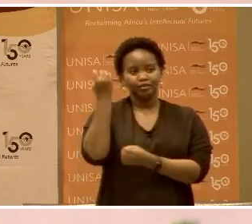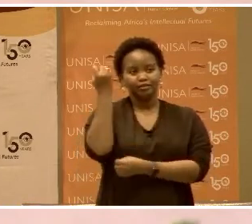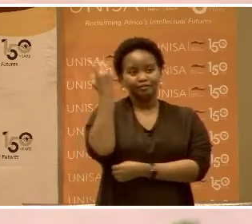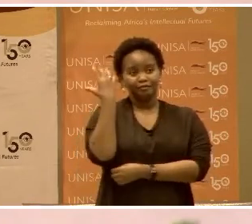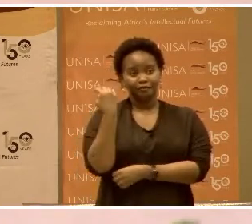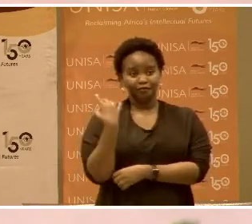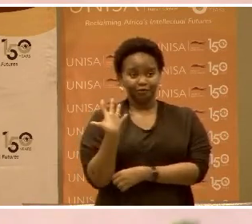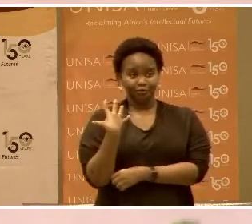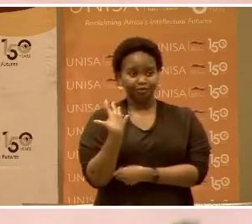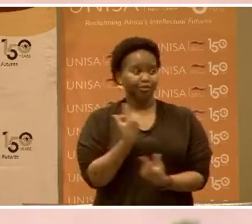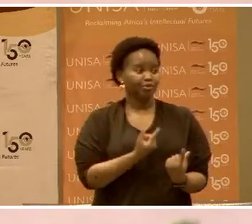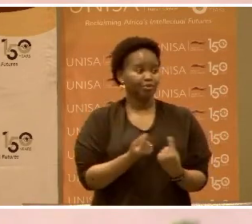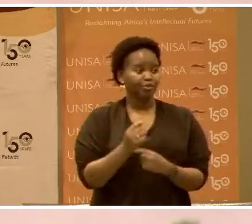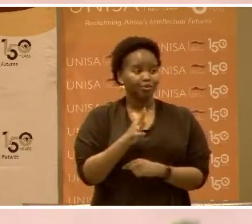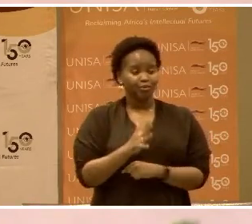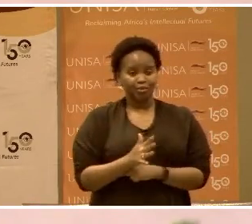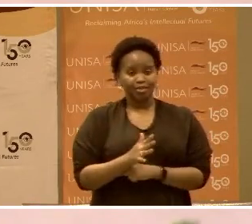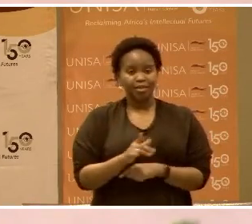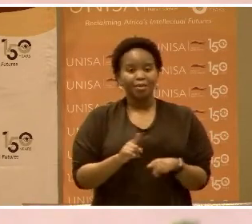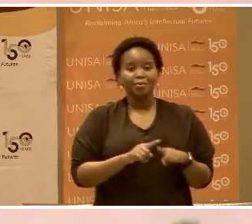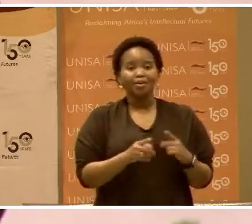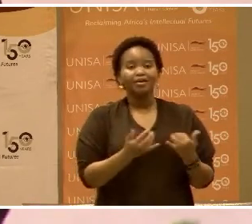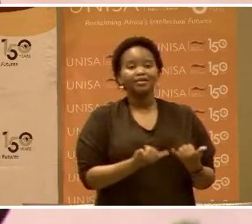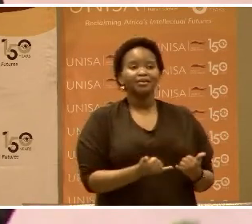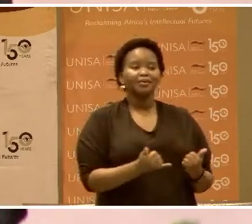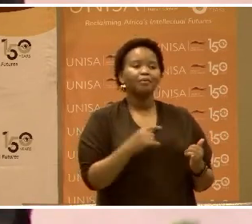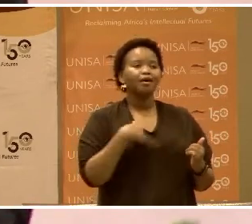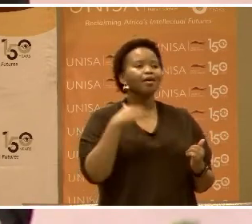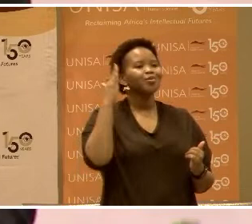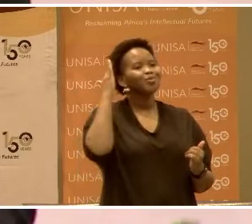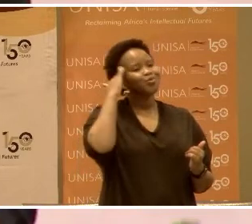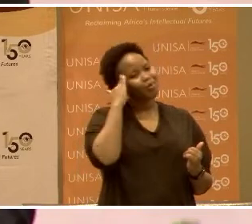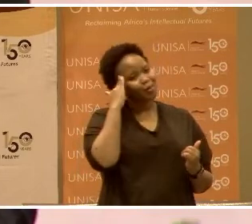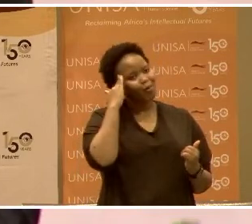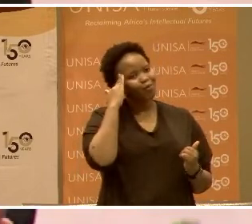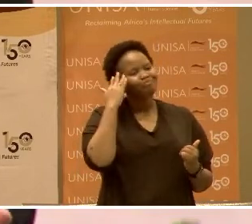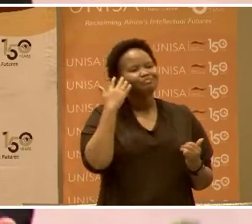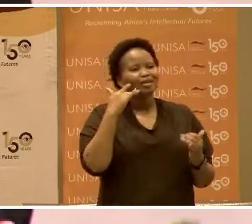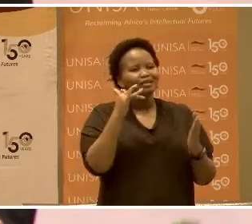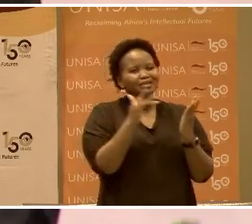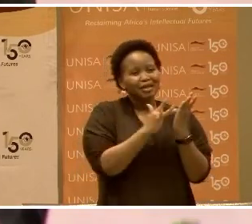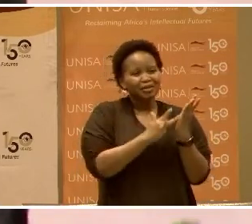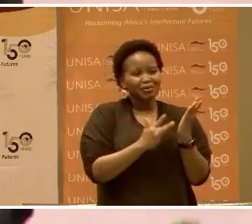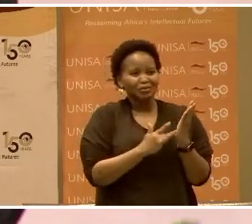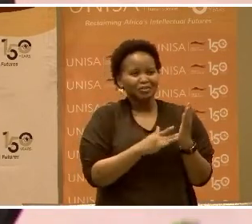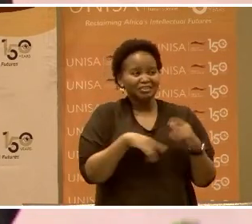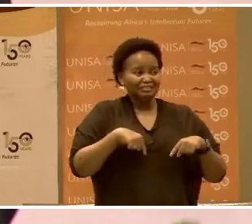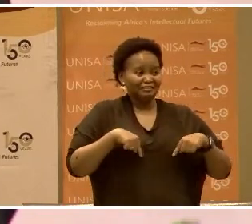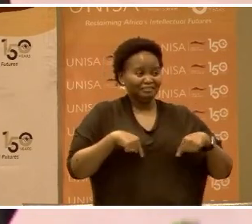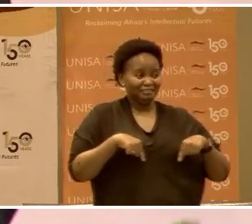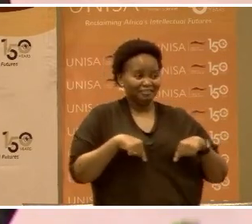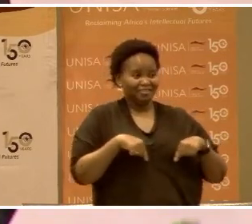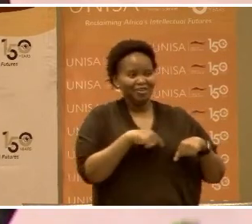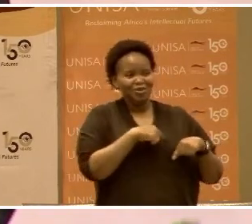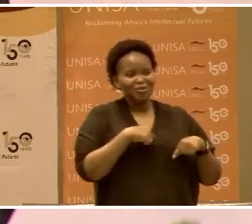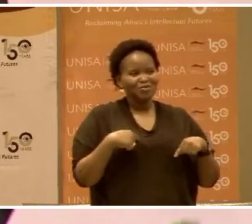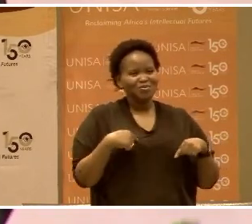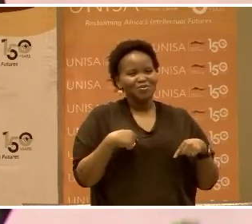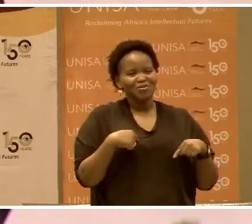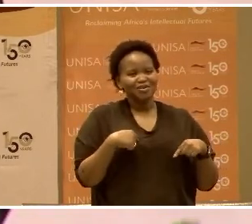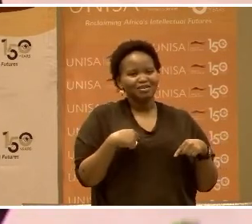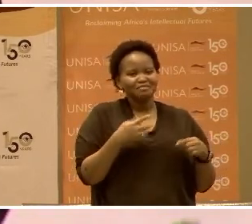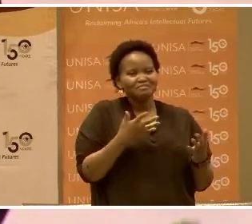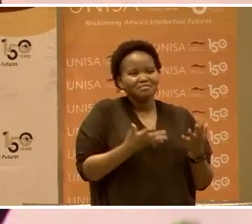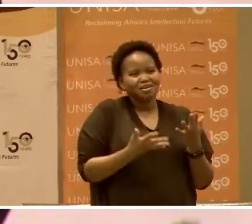some technological interference and the fear that we might not